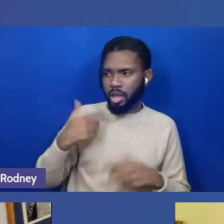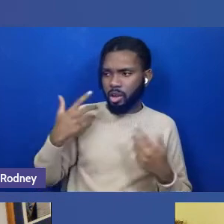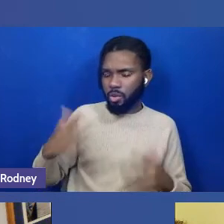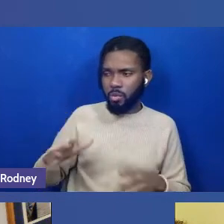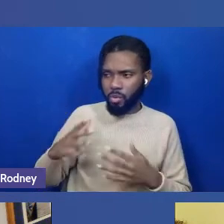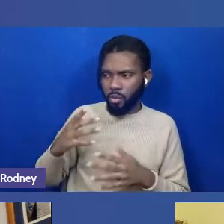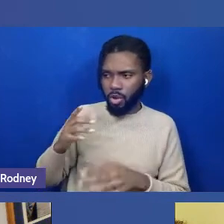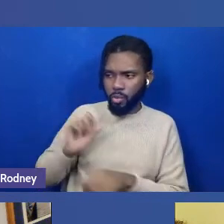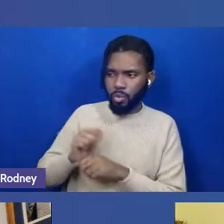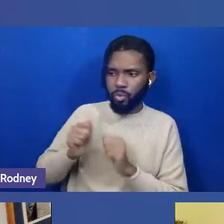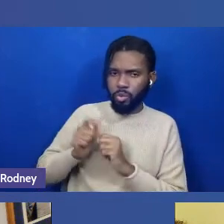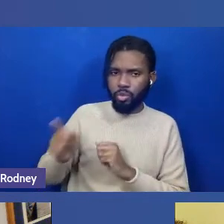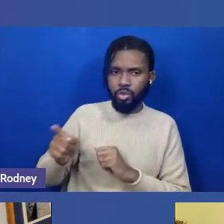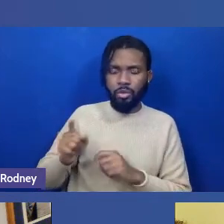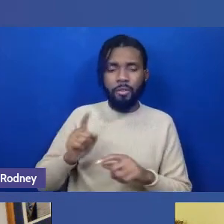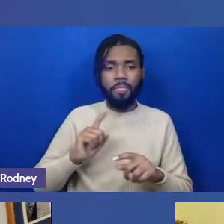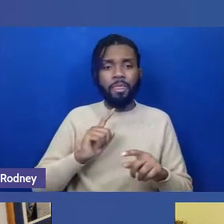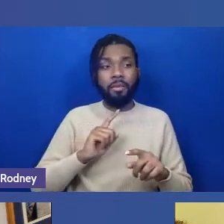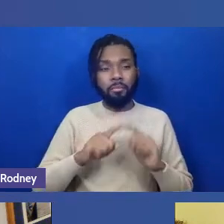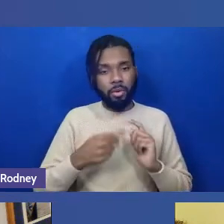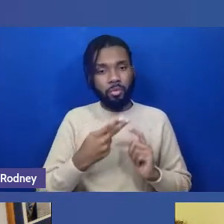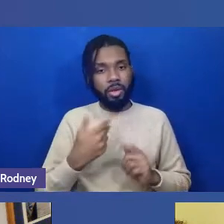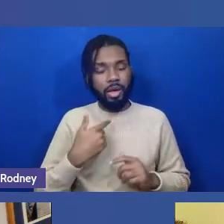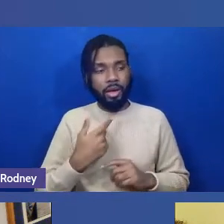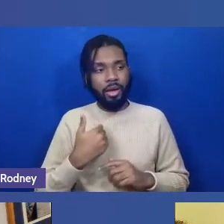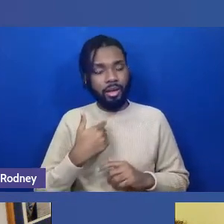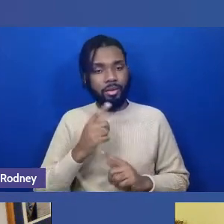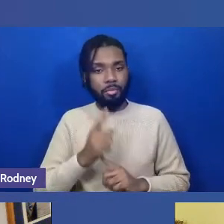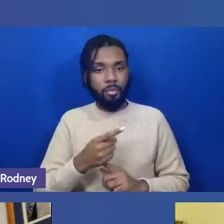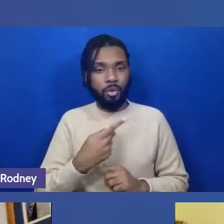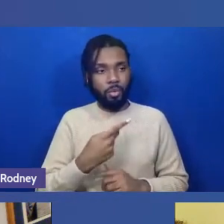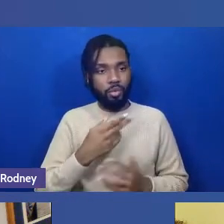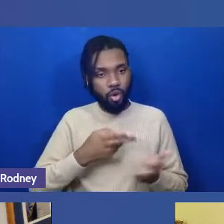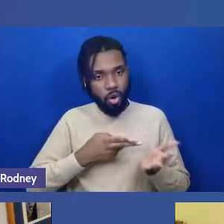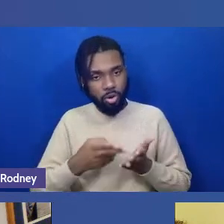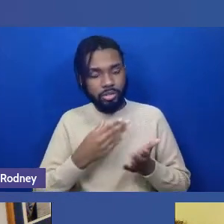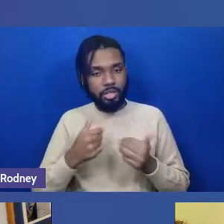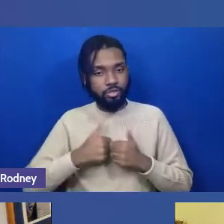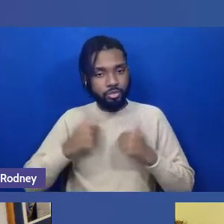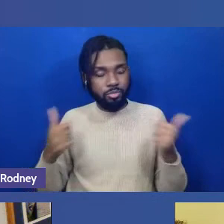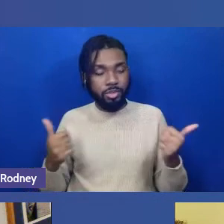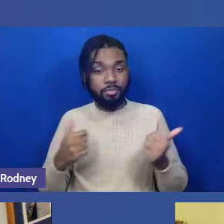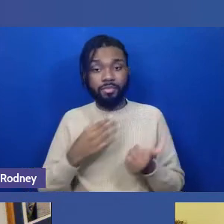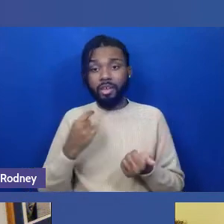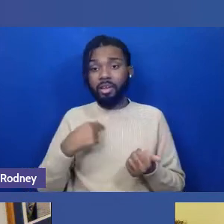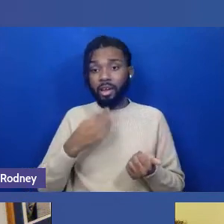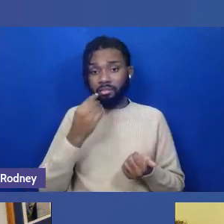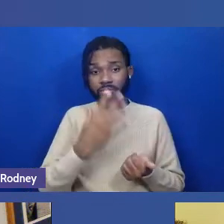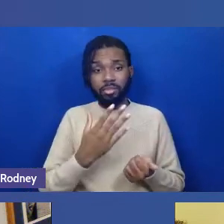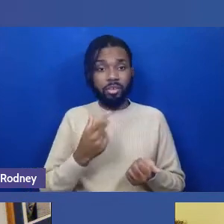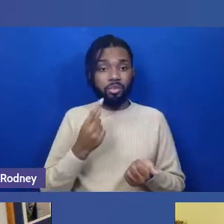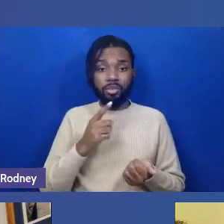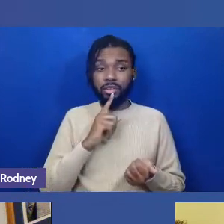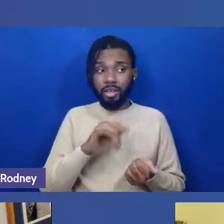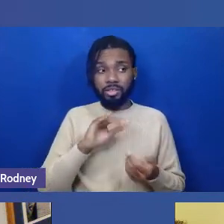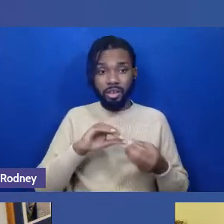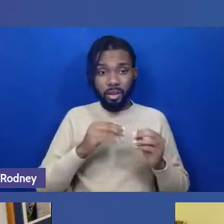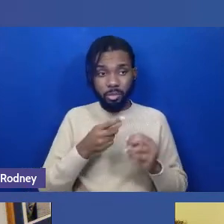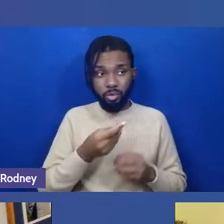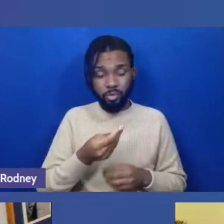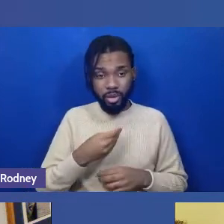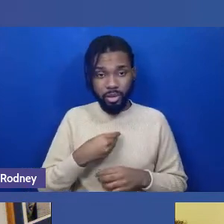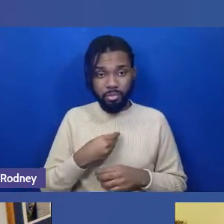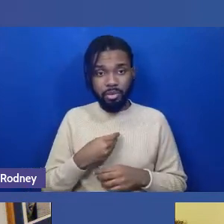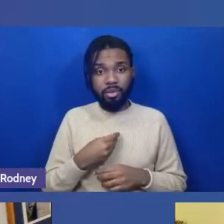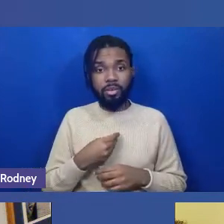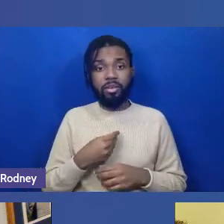a moment where we were honest and transparent. And that's what happened. I said, this is the number you gave me.